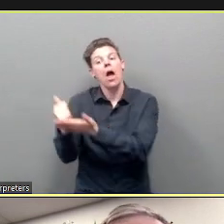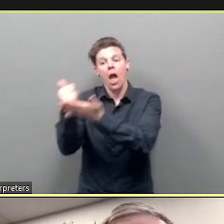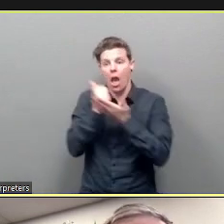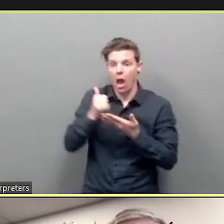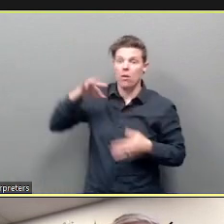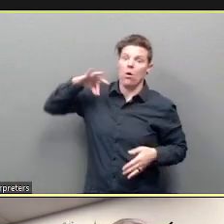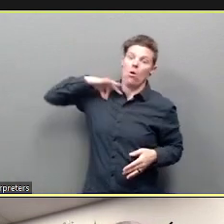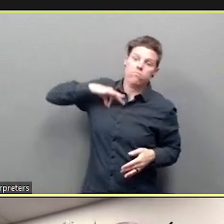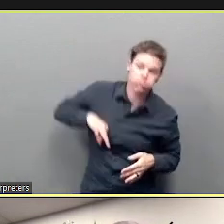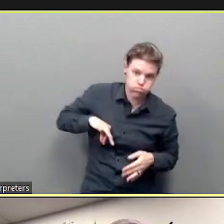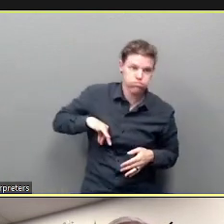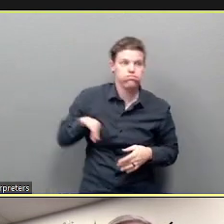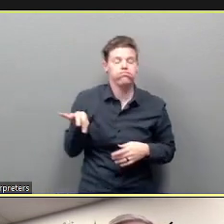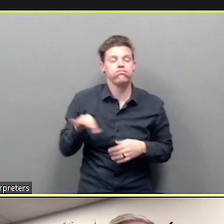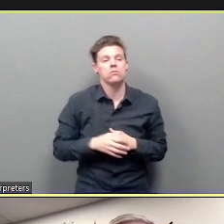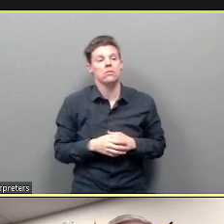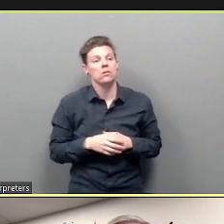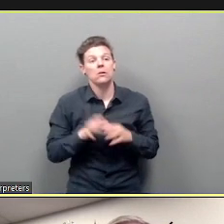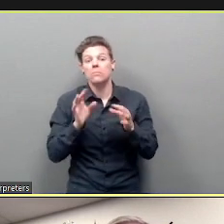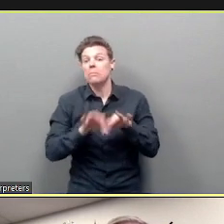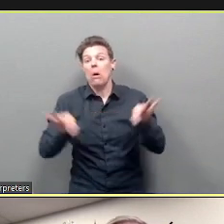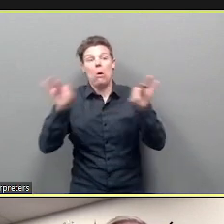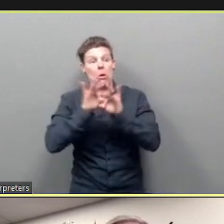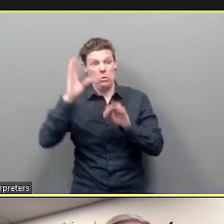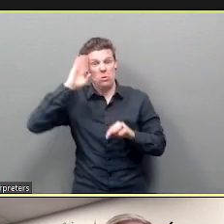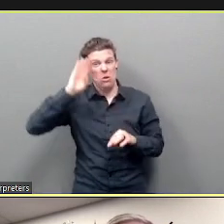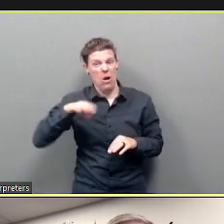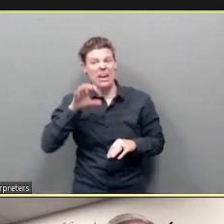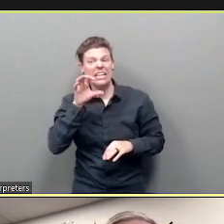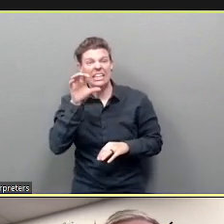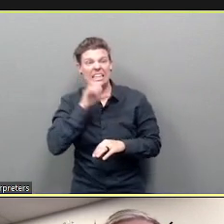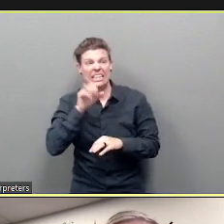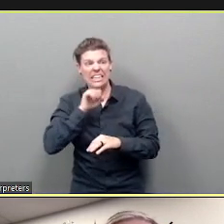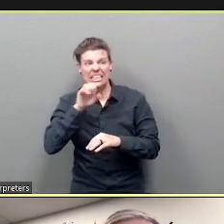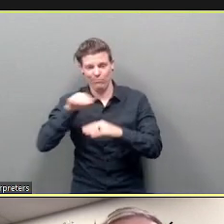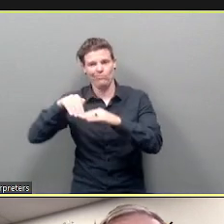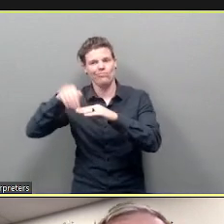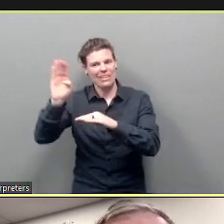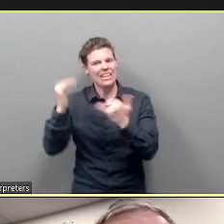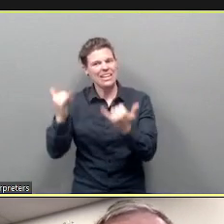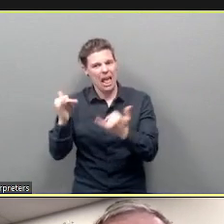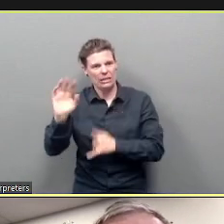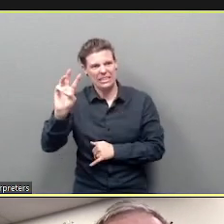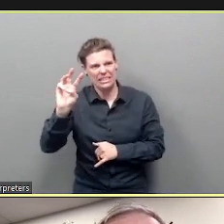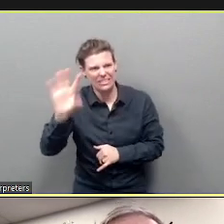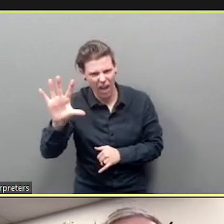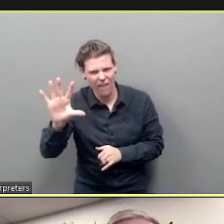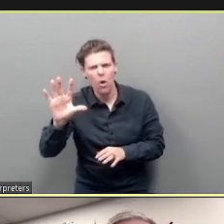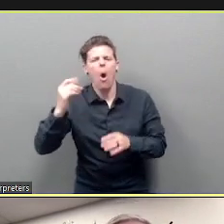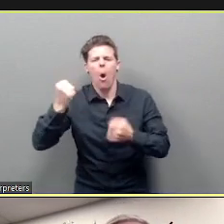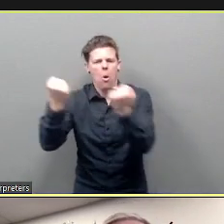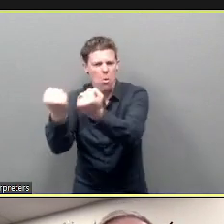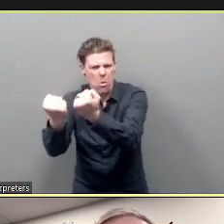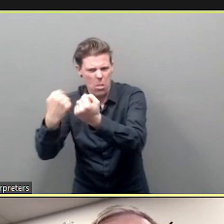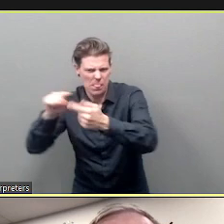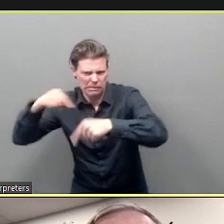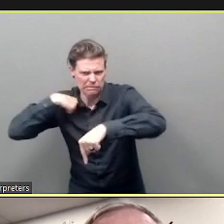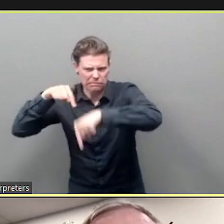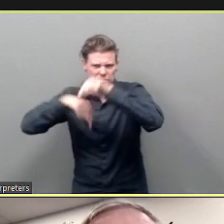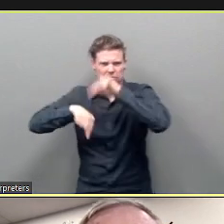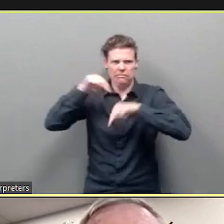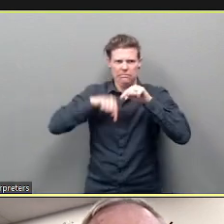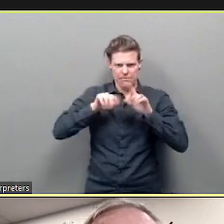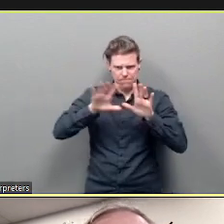or older, sorry. You have to have a positive COVID test and symptoms, and then either you're